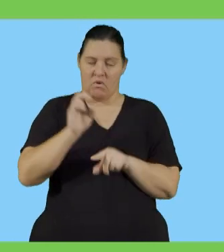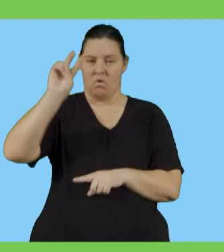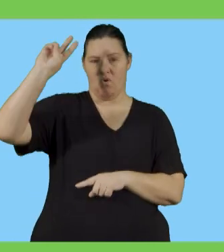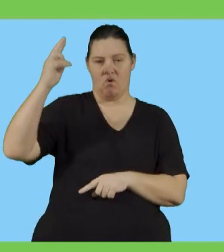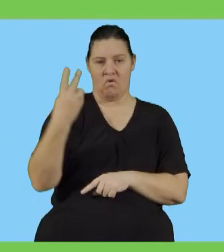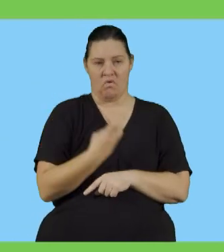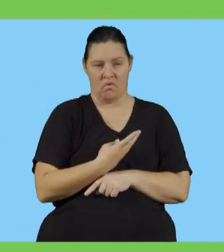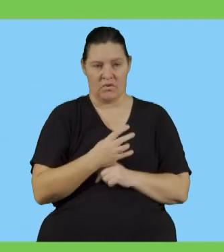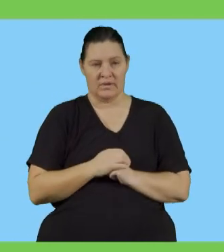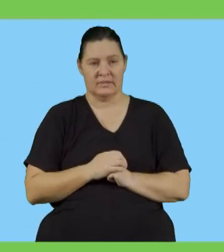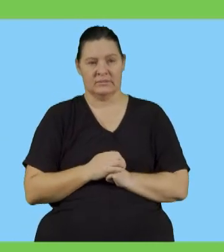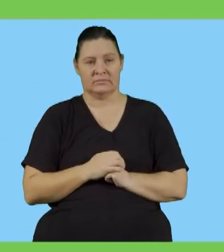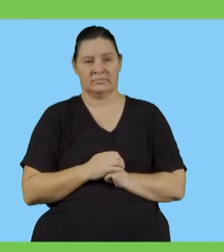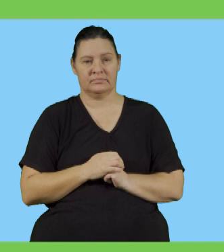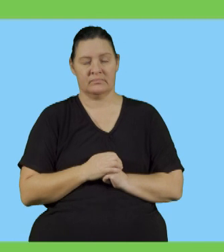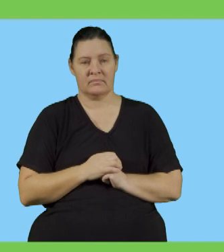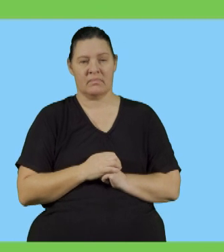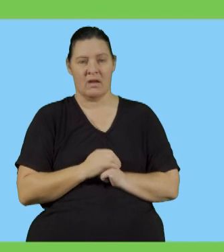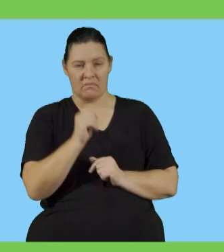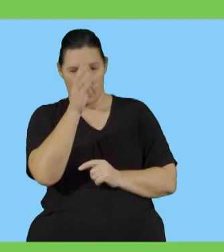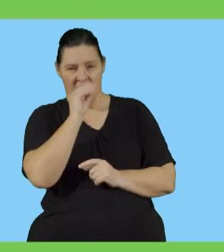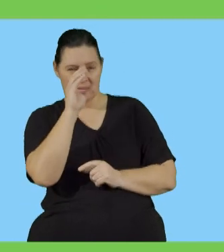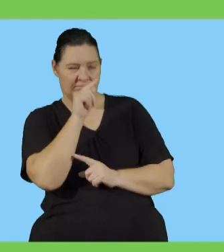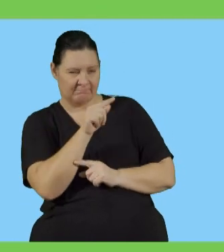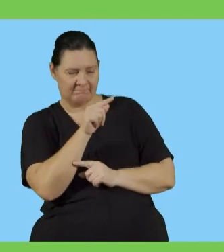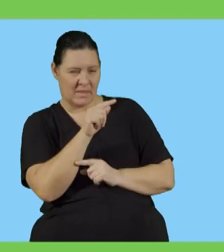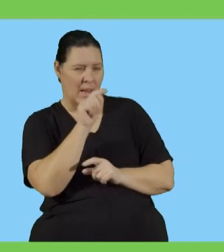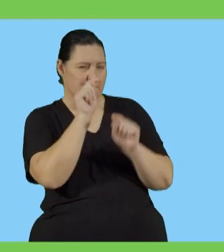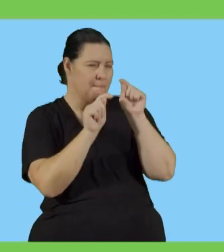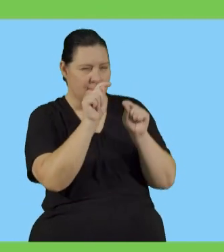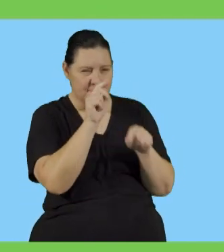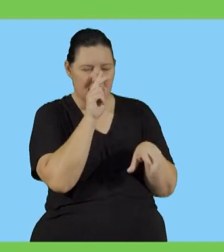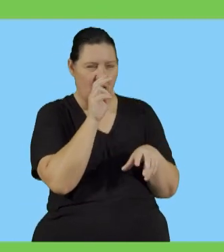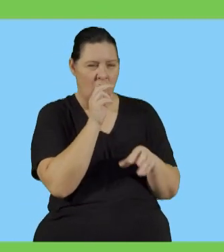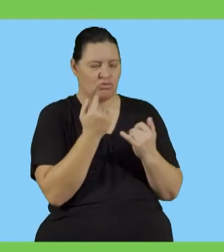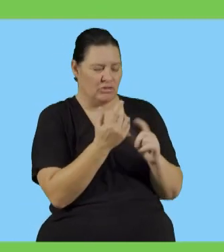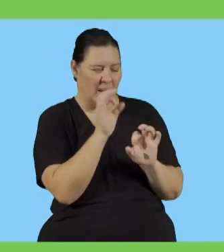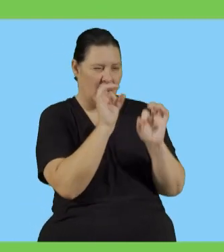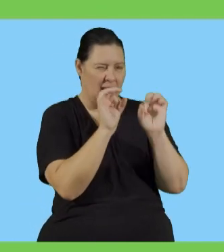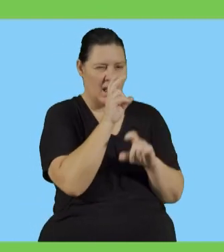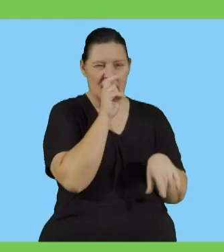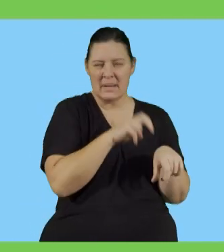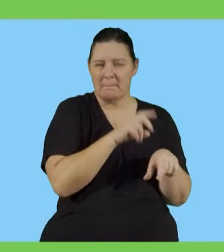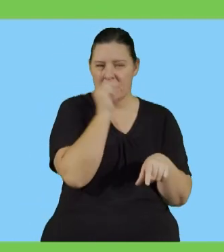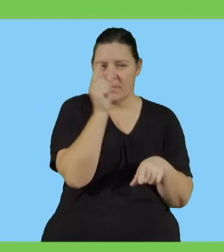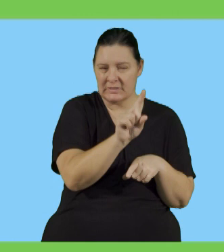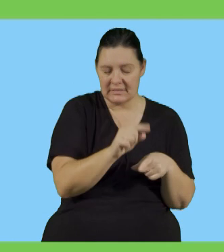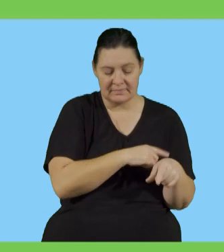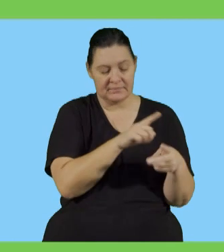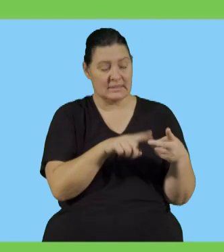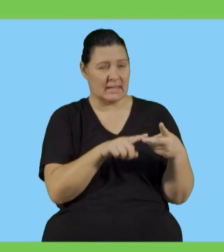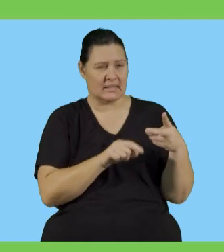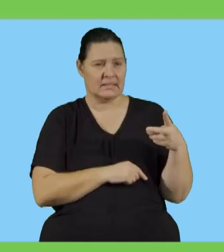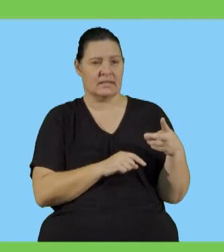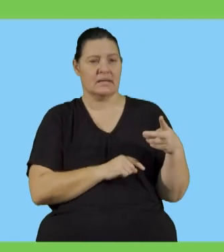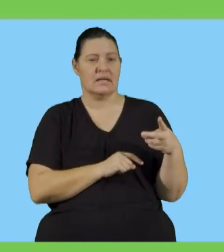photosynthesis. If you remember the lesson, you will remember what that pigment is called. Now let us move on to the next one. It says,